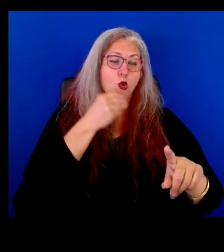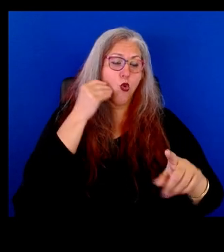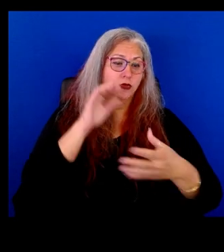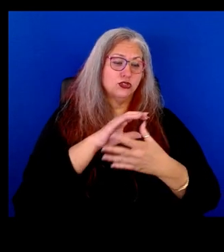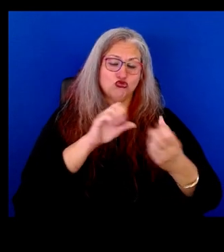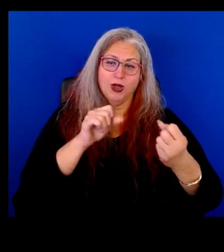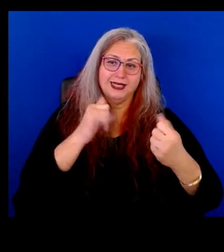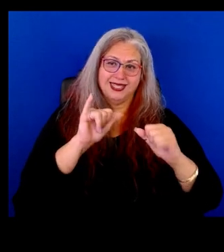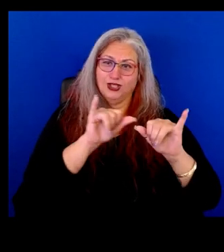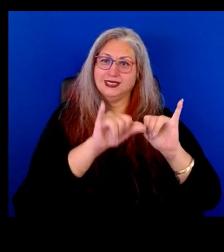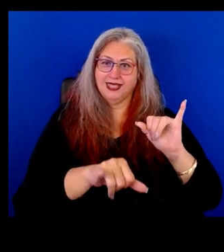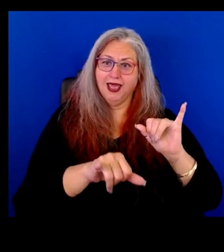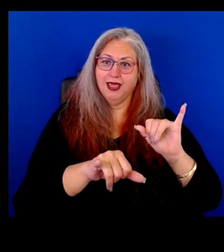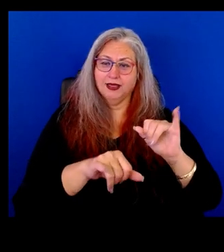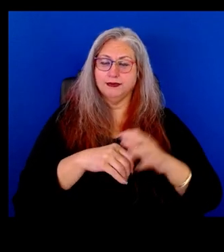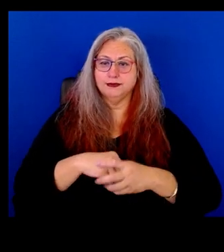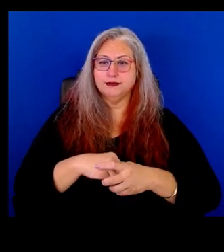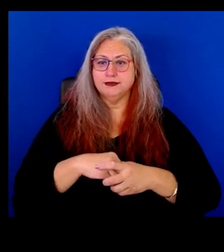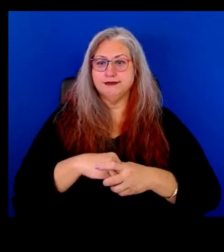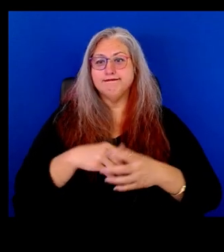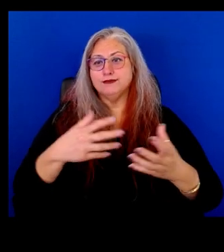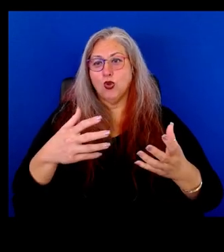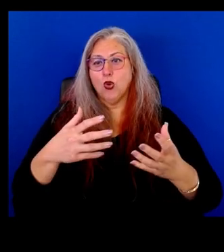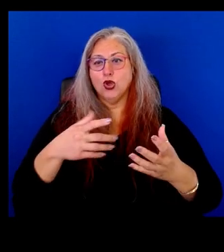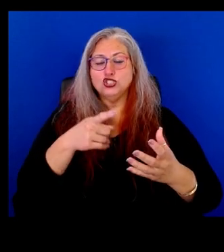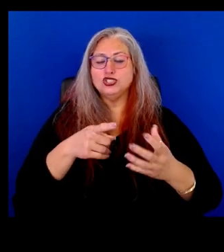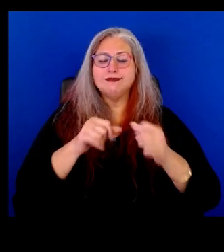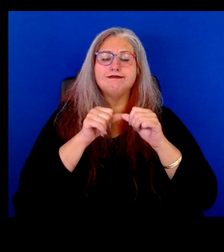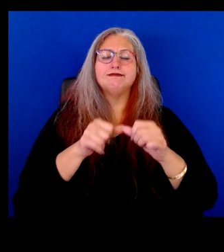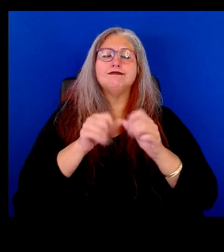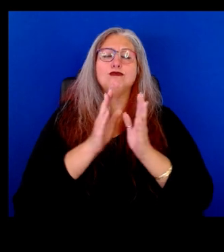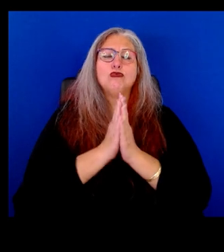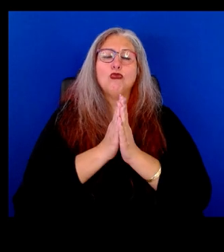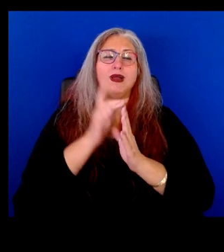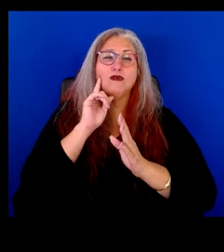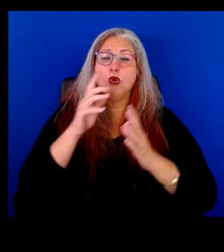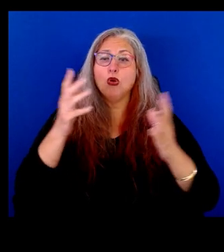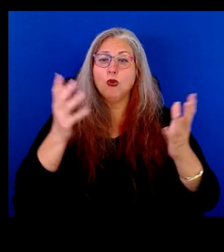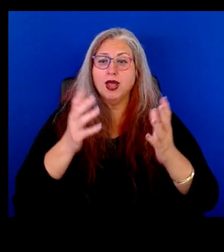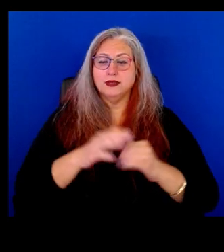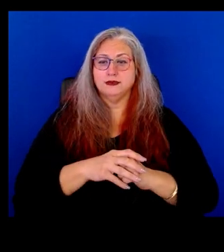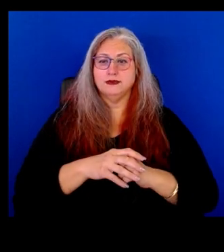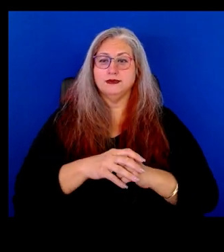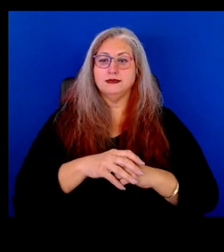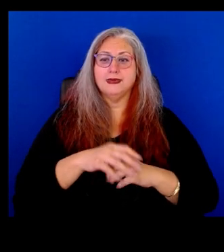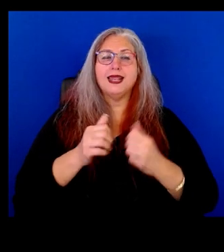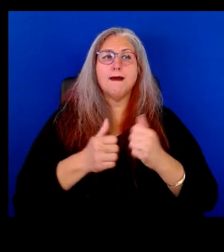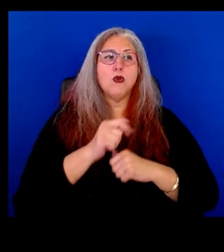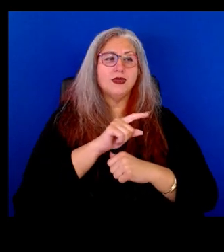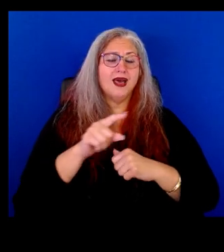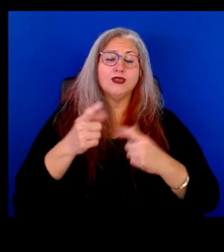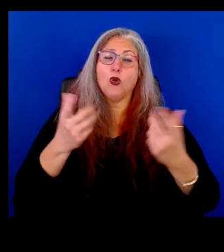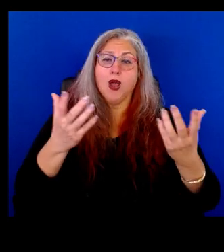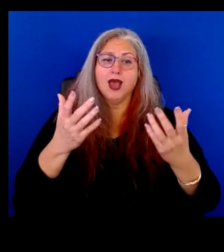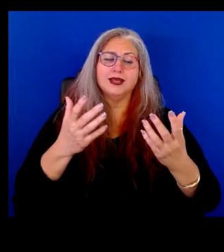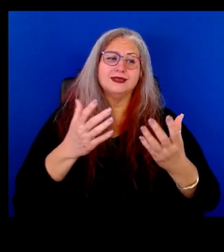house, of their destroyed house. So all she prays for now, and most